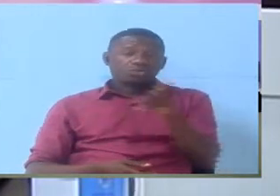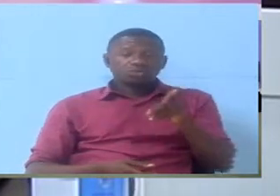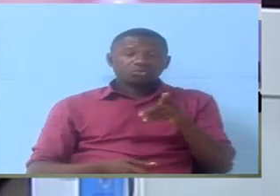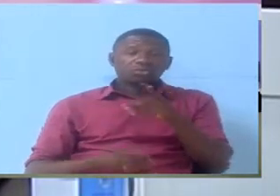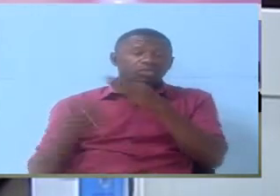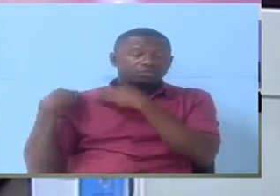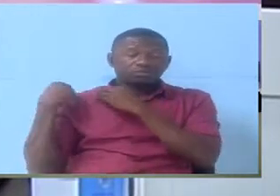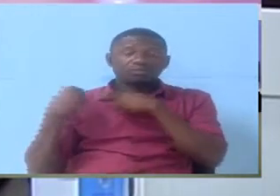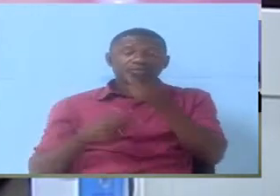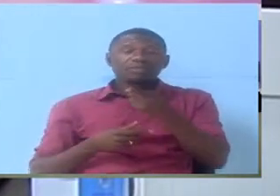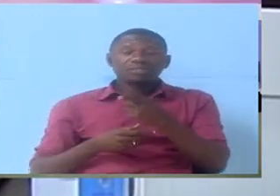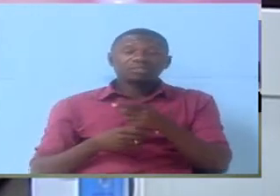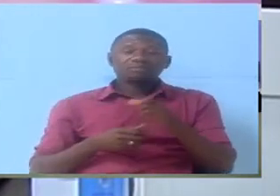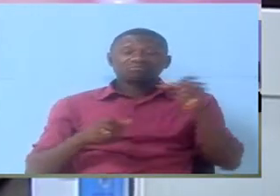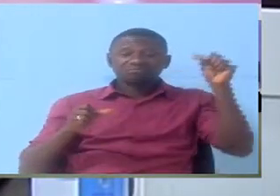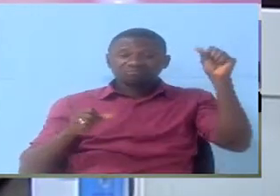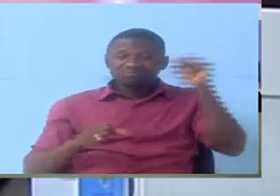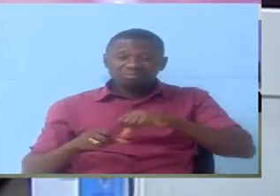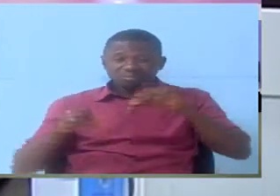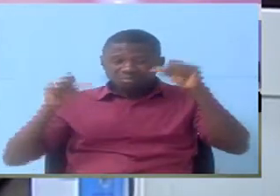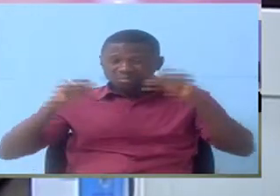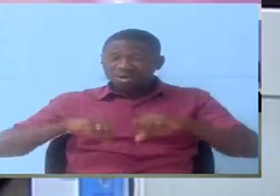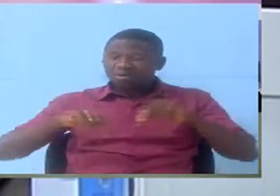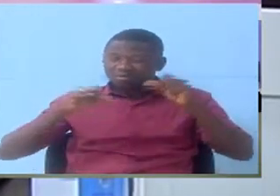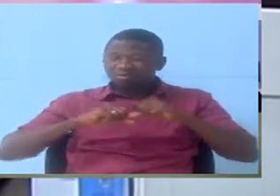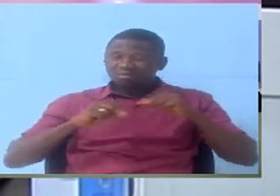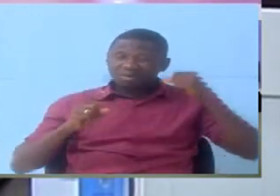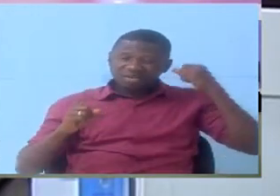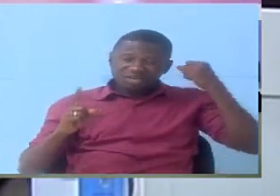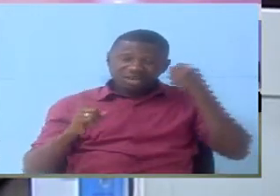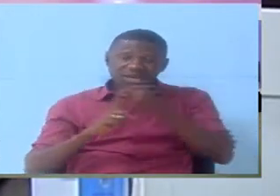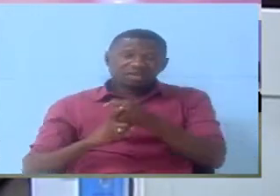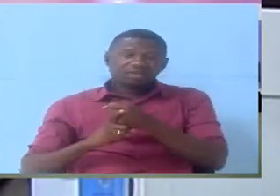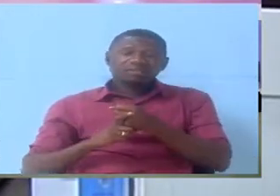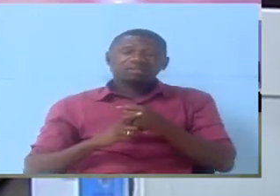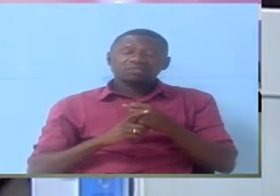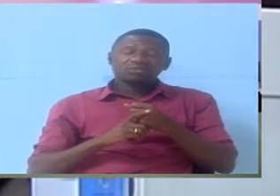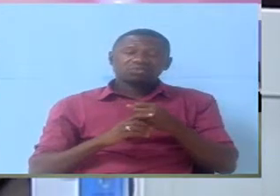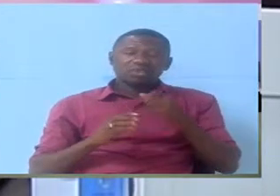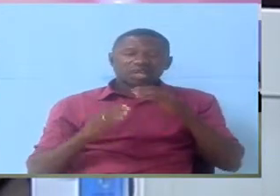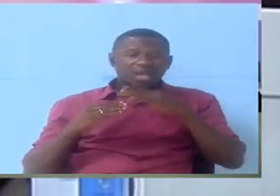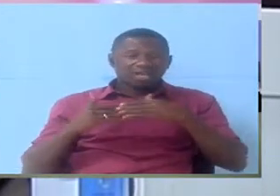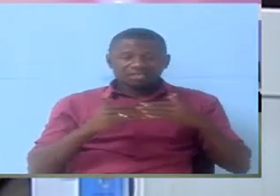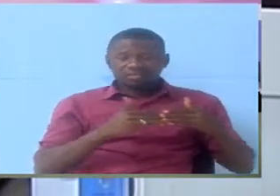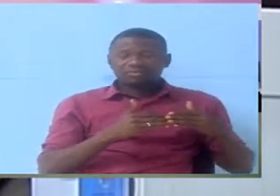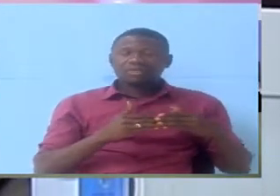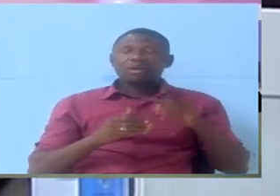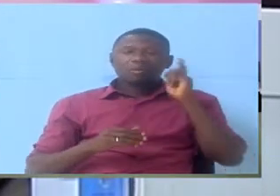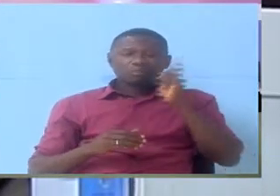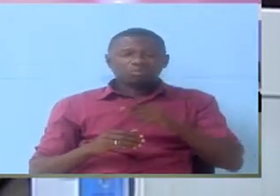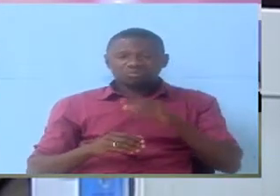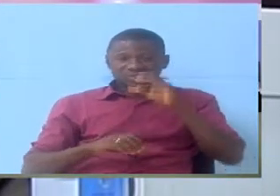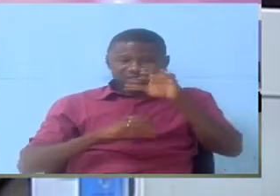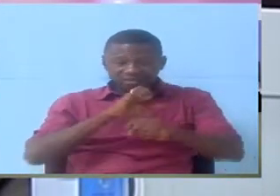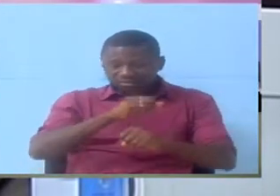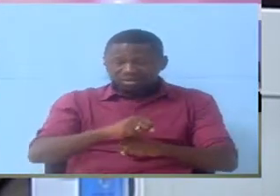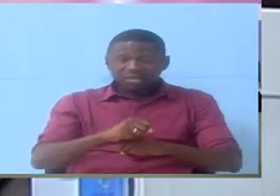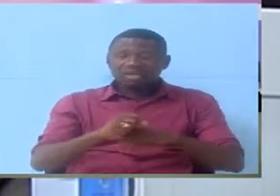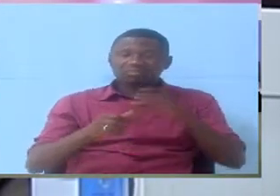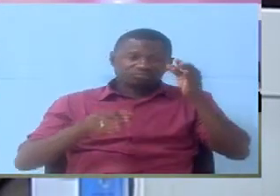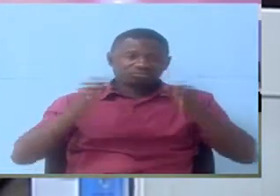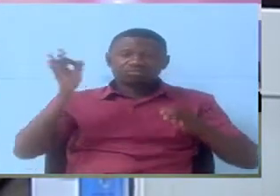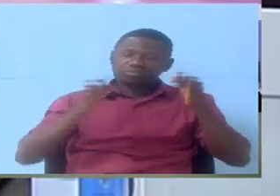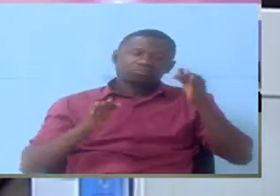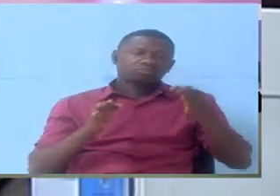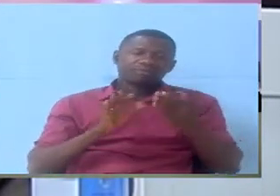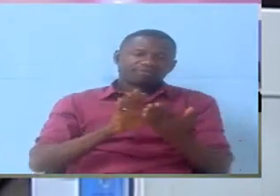these heinous crimes. Komeni enyi masibo ke. Must be held accountable. Inyanti mutala leye kulu ulu ala karole. Because there